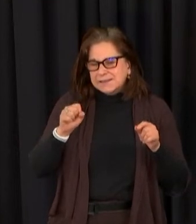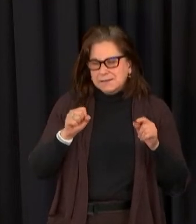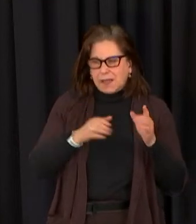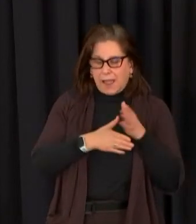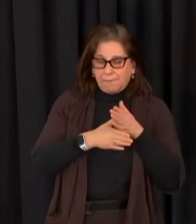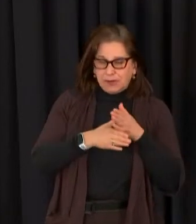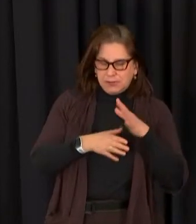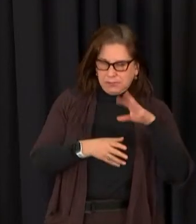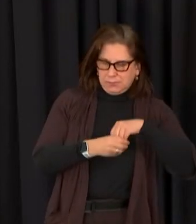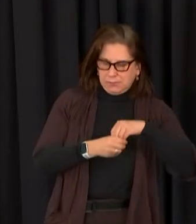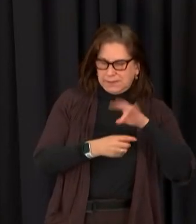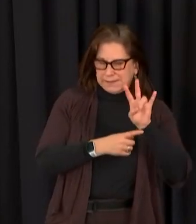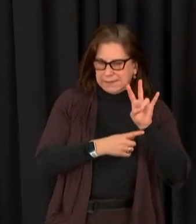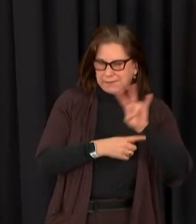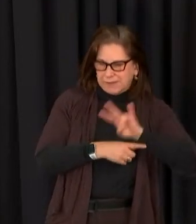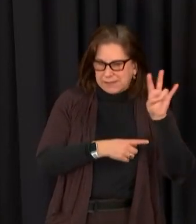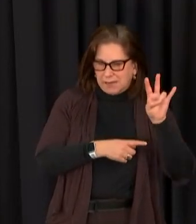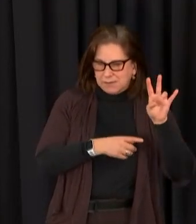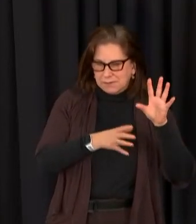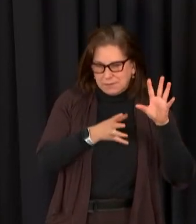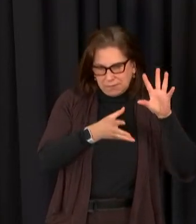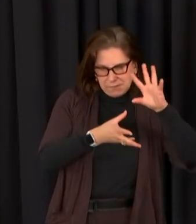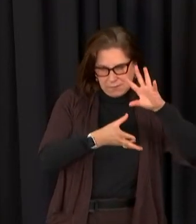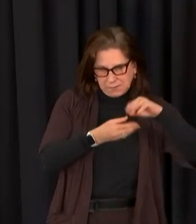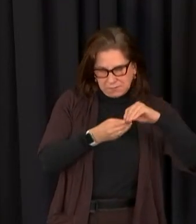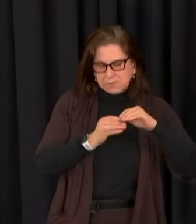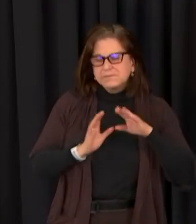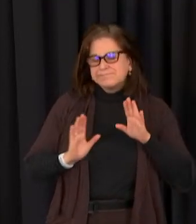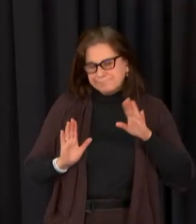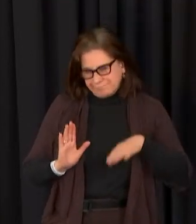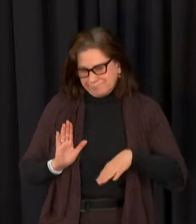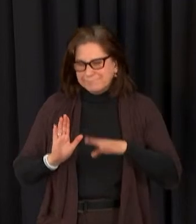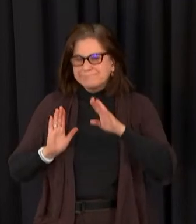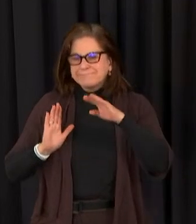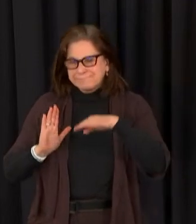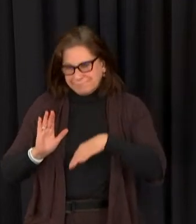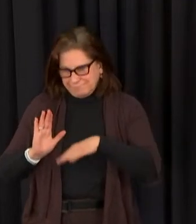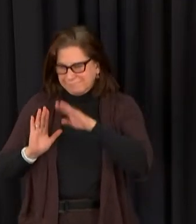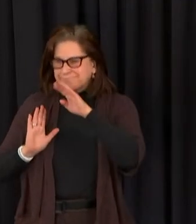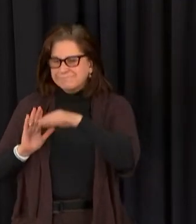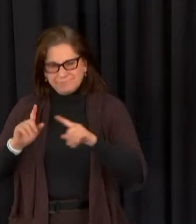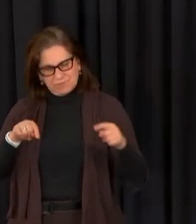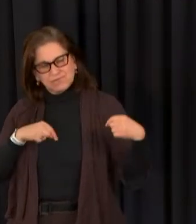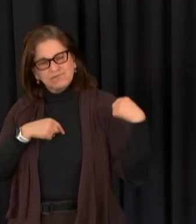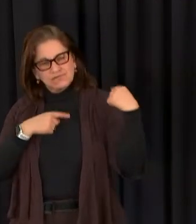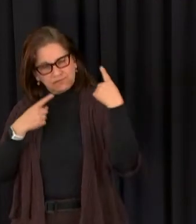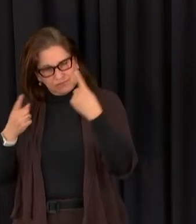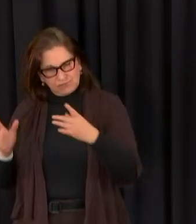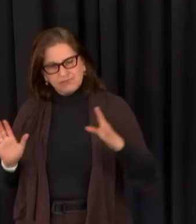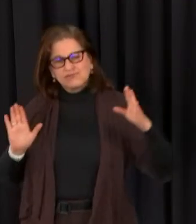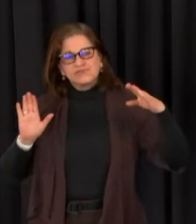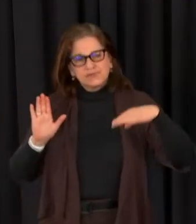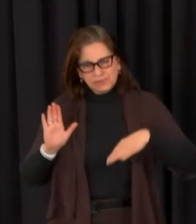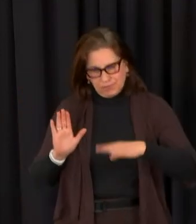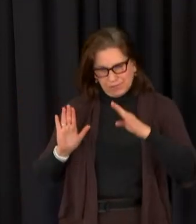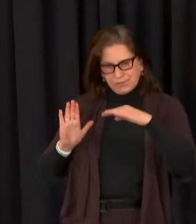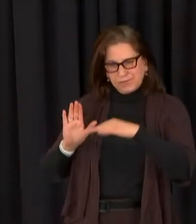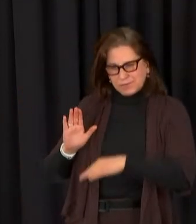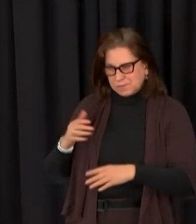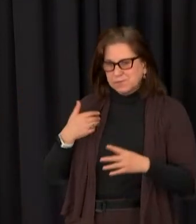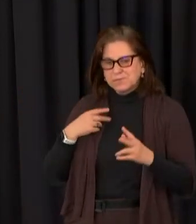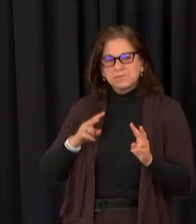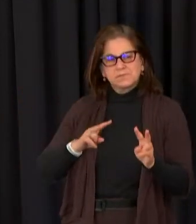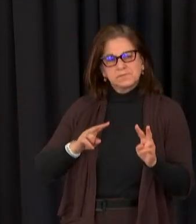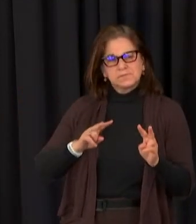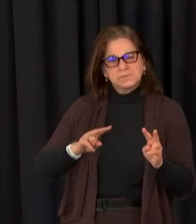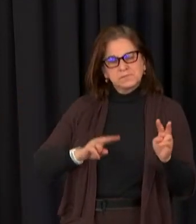average, has gone up and down a little over the last couple of weeks, and we continue to